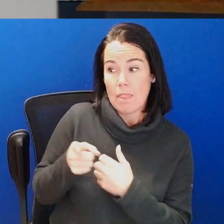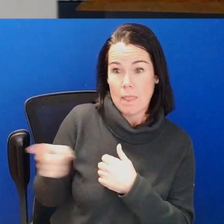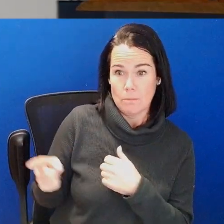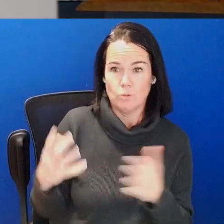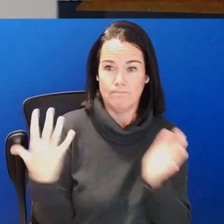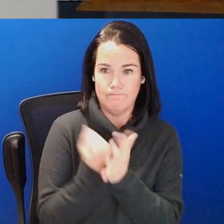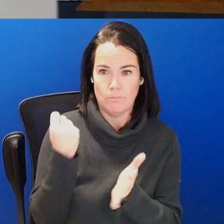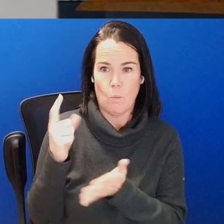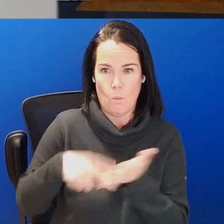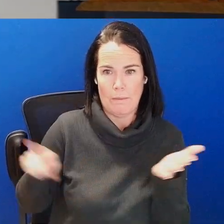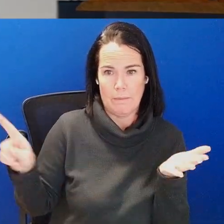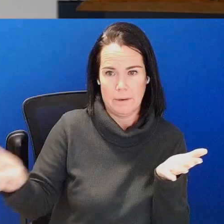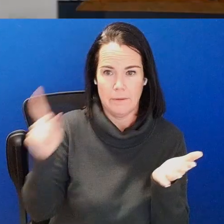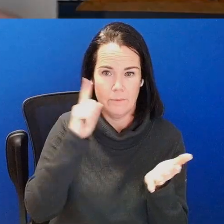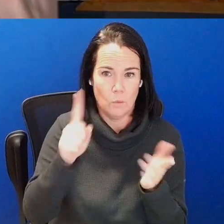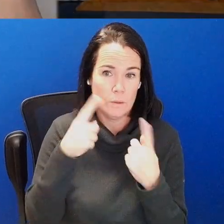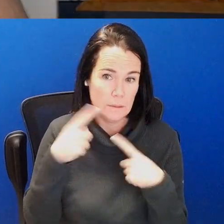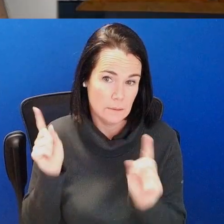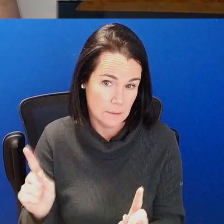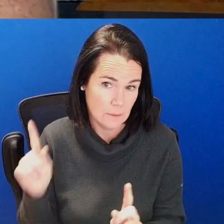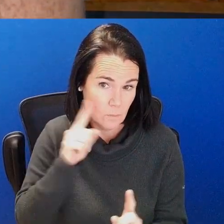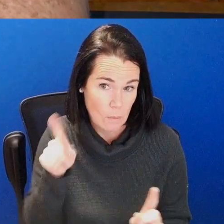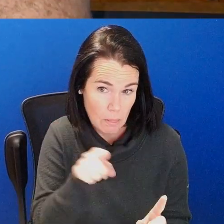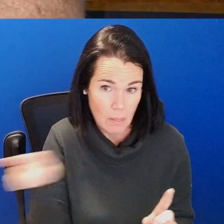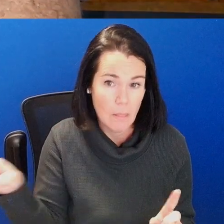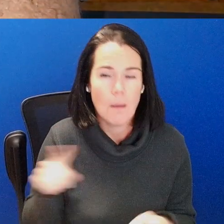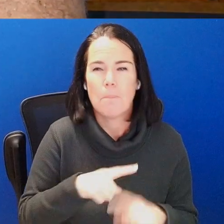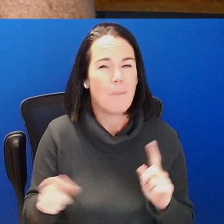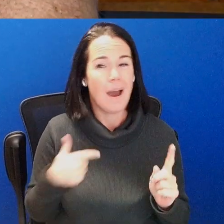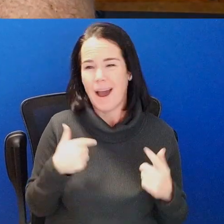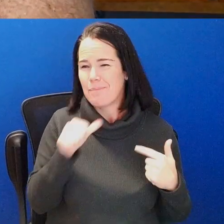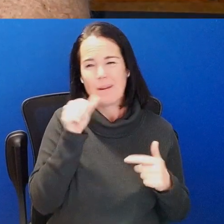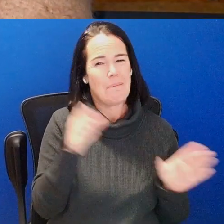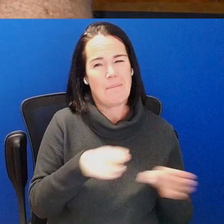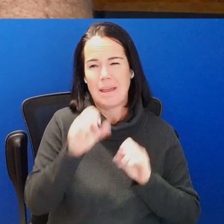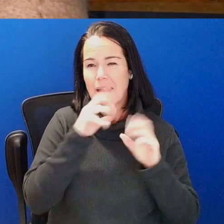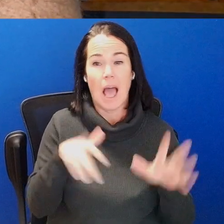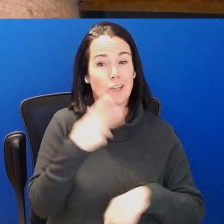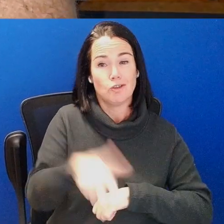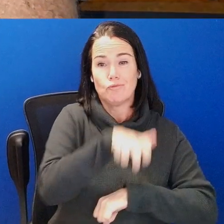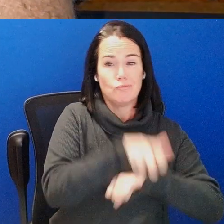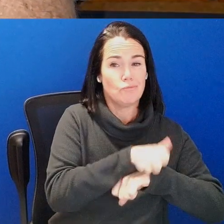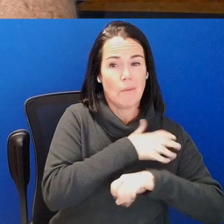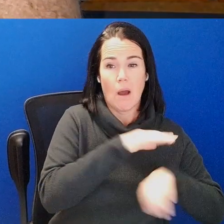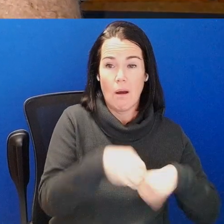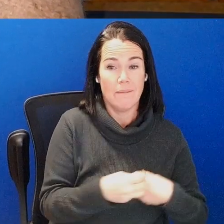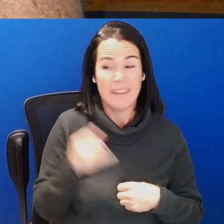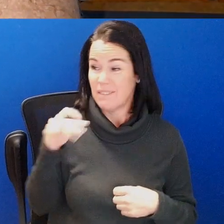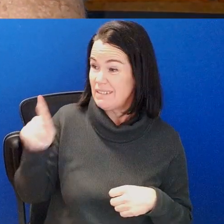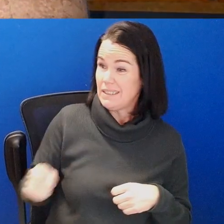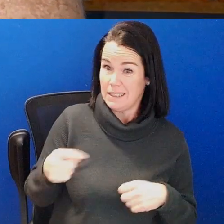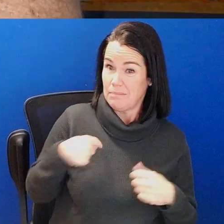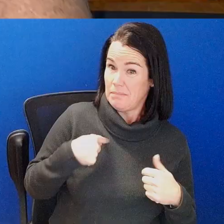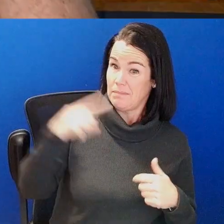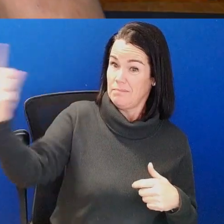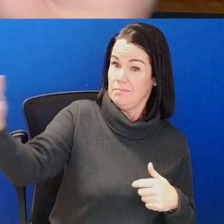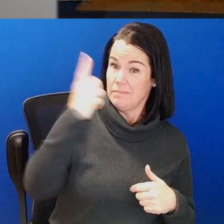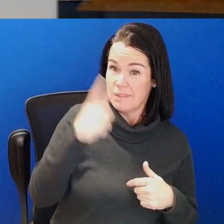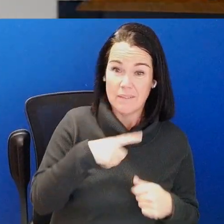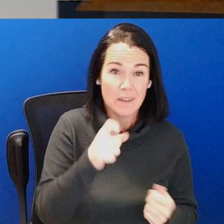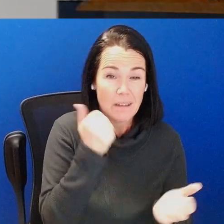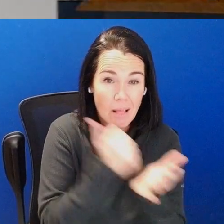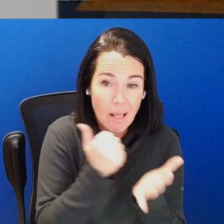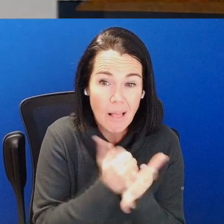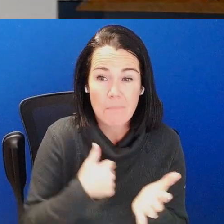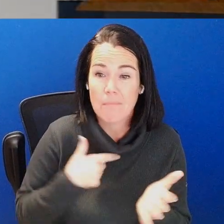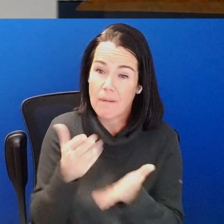what they need to be successful, but at the same time, I don't plan anything, right? Like I just sit there in my office. If they need me, they can come see me. If